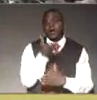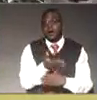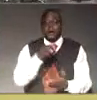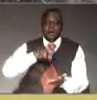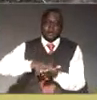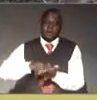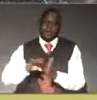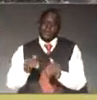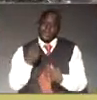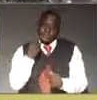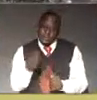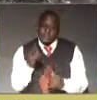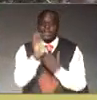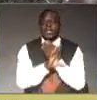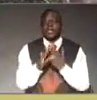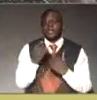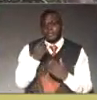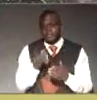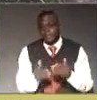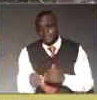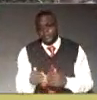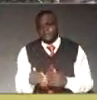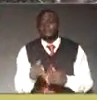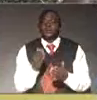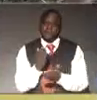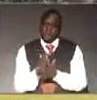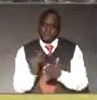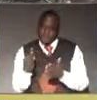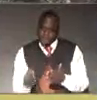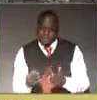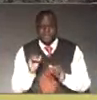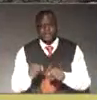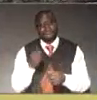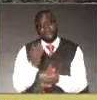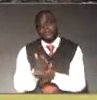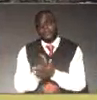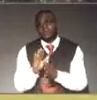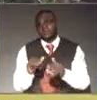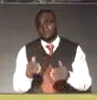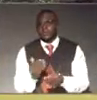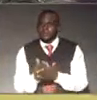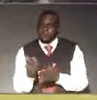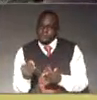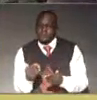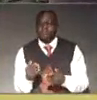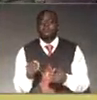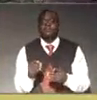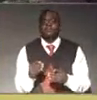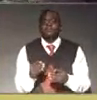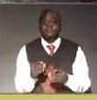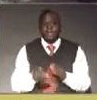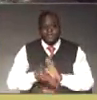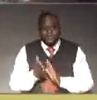should look at again and see how we can do better. Because some of these things could have been stopped. Some of these, you saw the graduates, fresh graduates